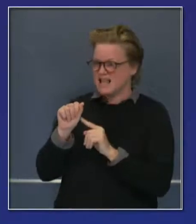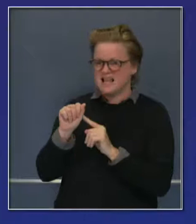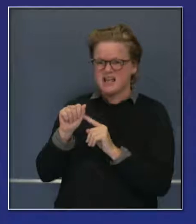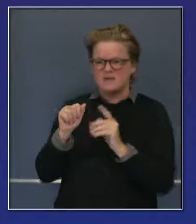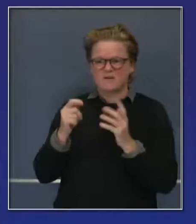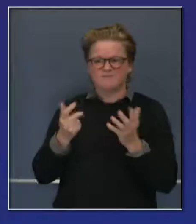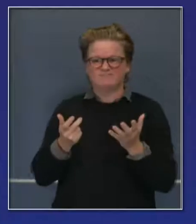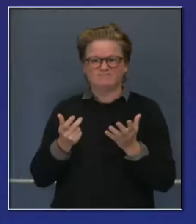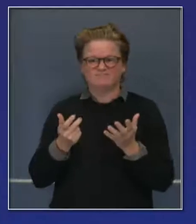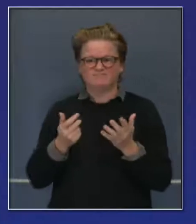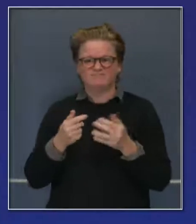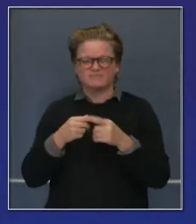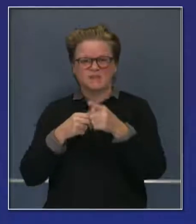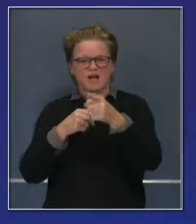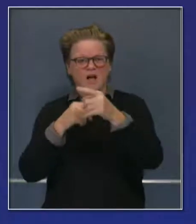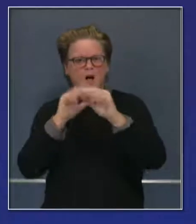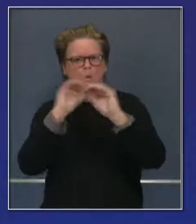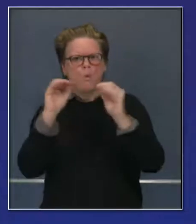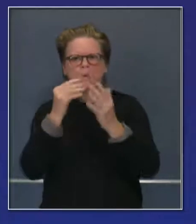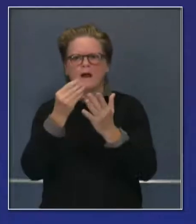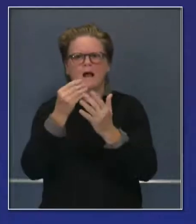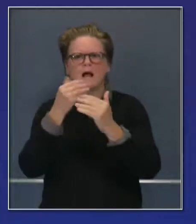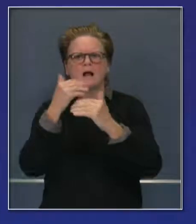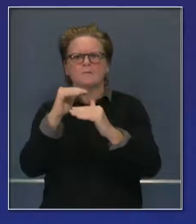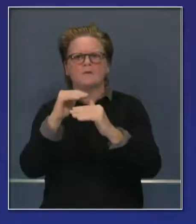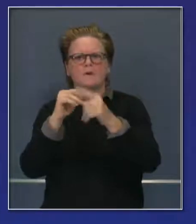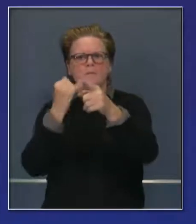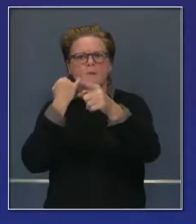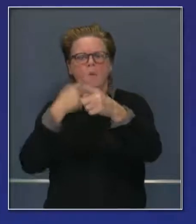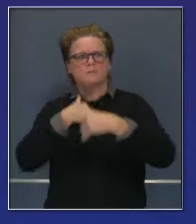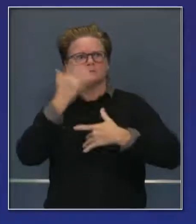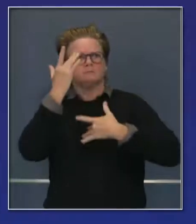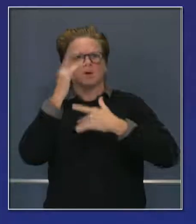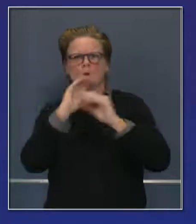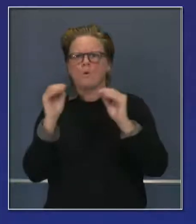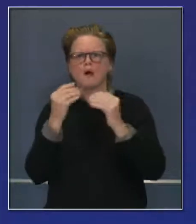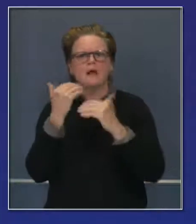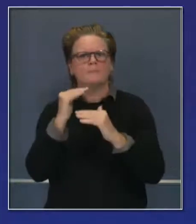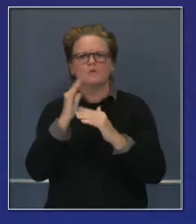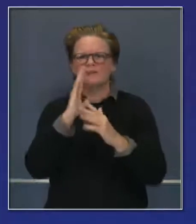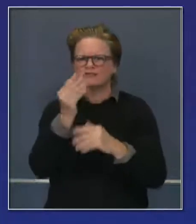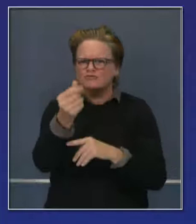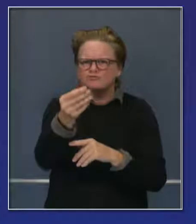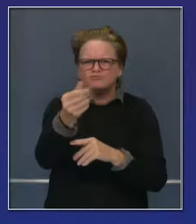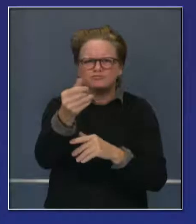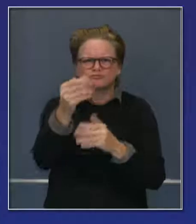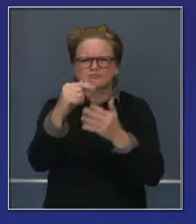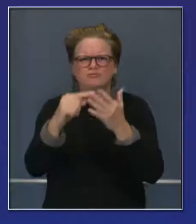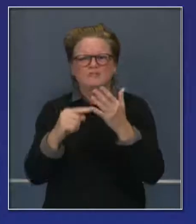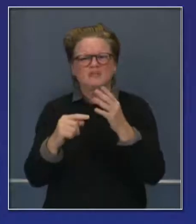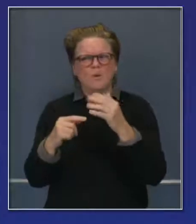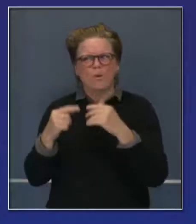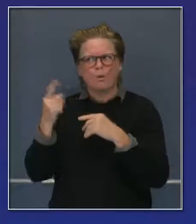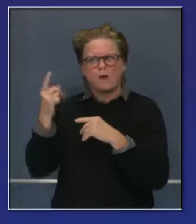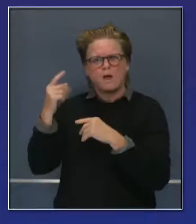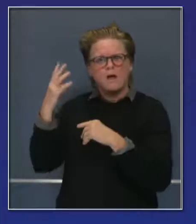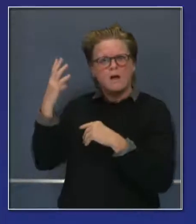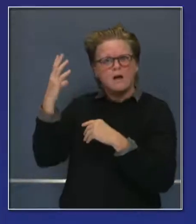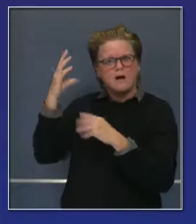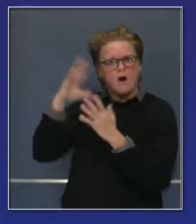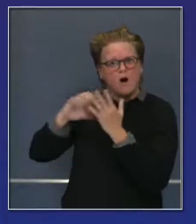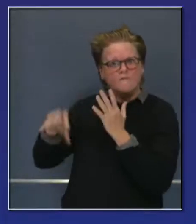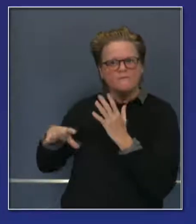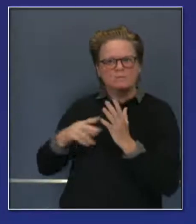coverage for people with employer-based coverage. The Supreme Court could, and I think incredibly unlikely, but could take that away. It